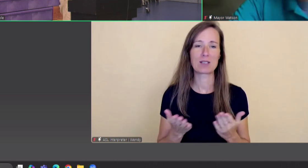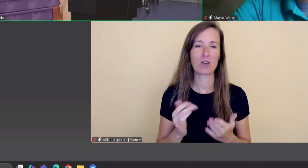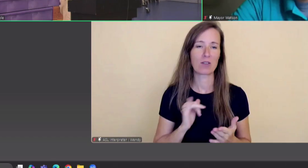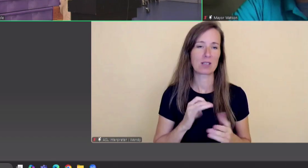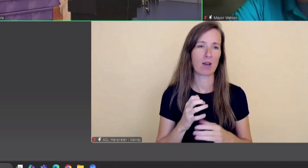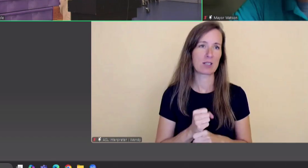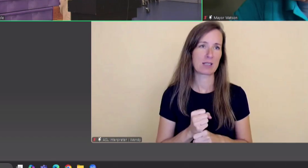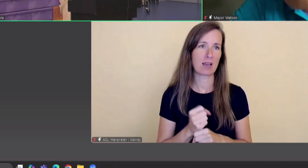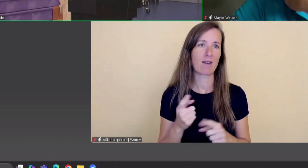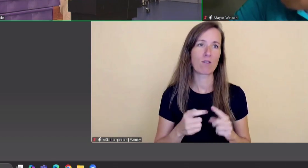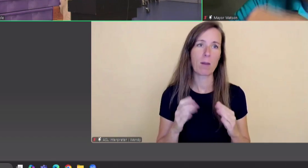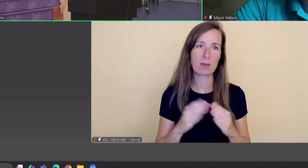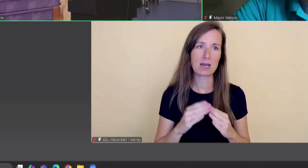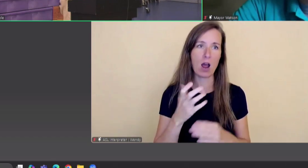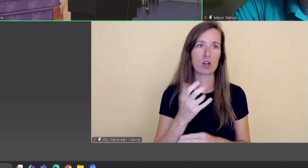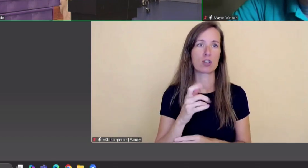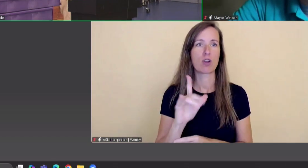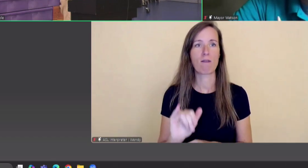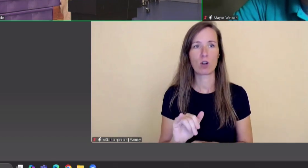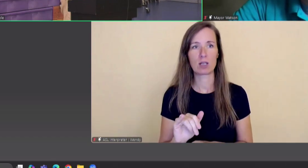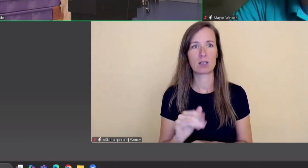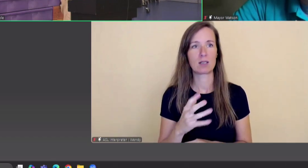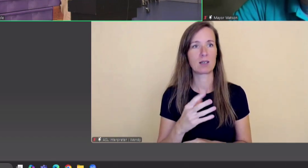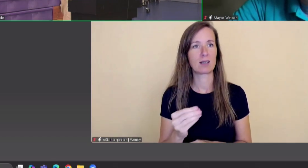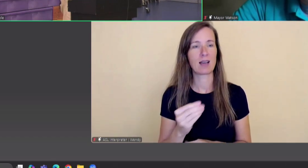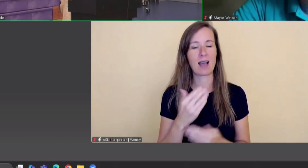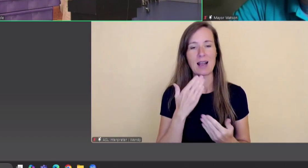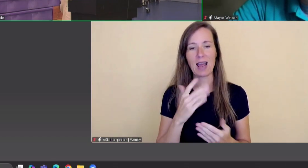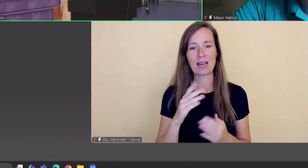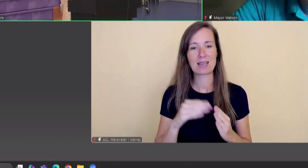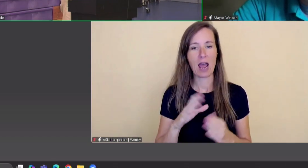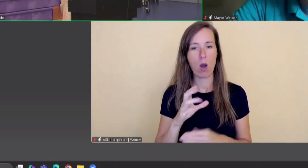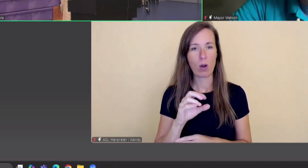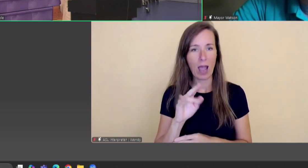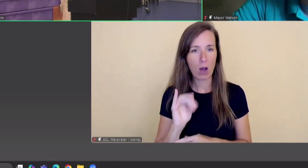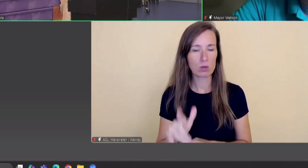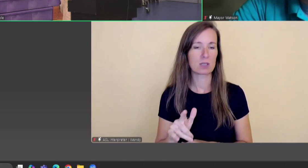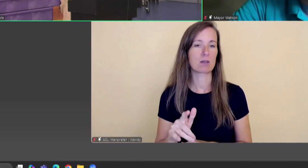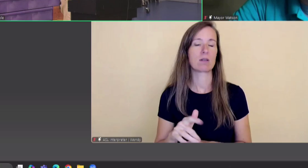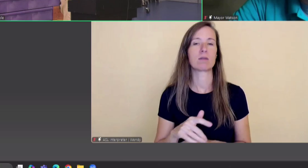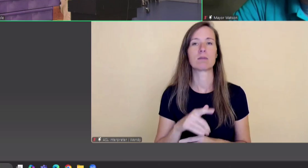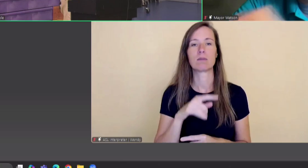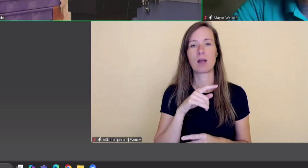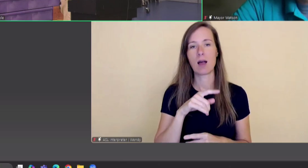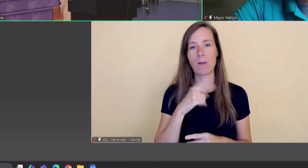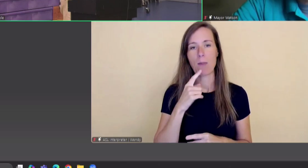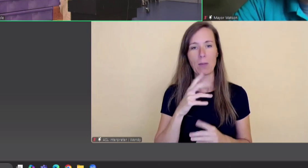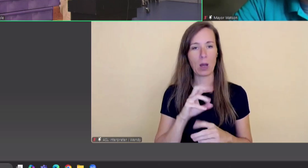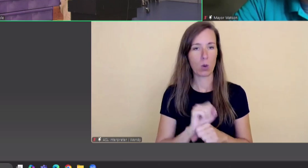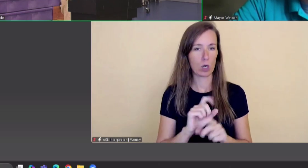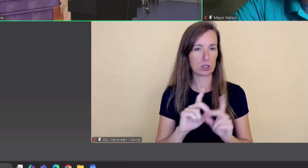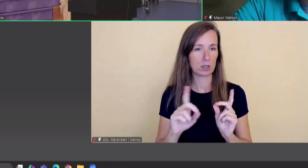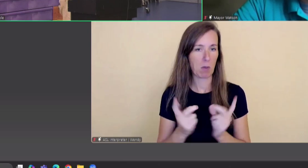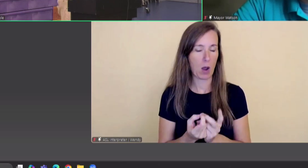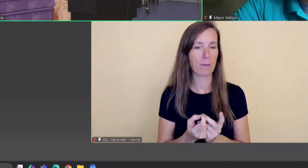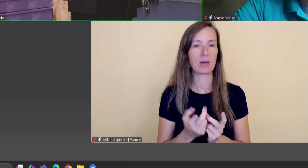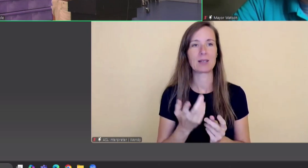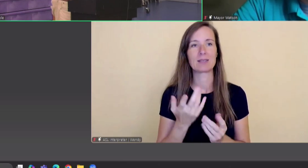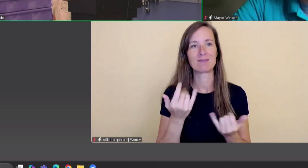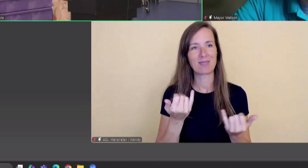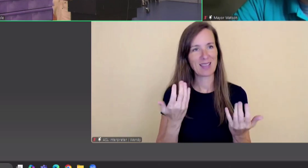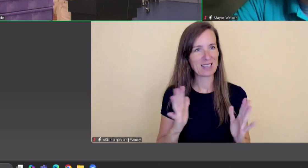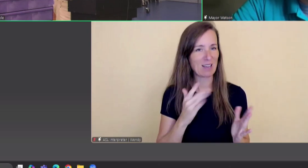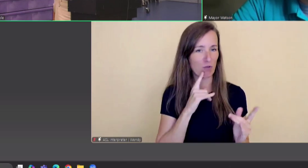the town of Cheverly. I thank the town council, I thank the Public Works Department, and that's it. Thank you,